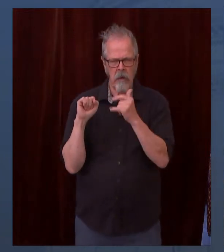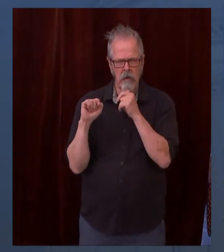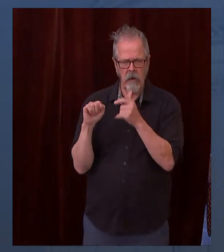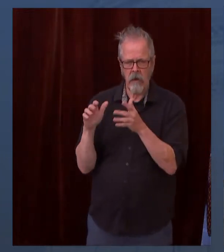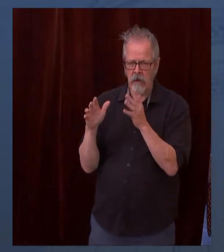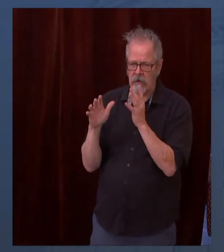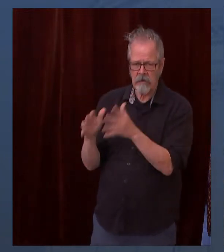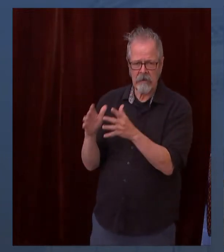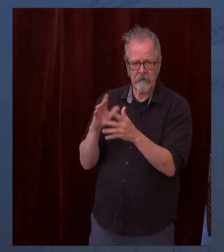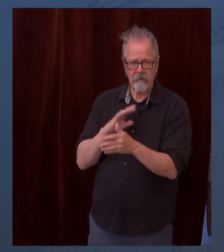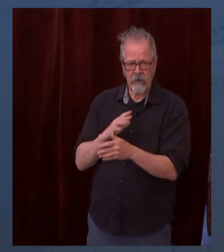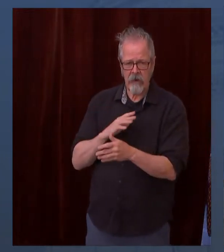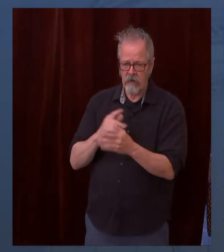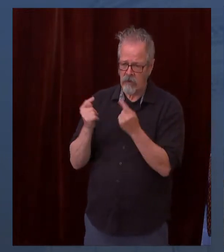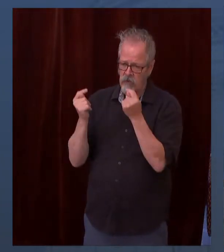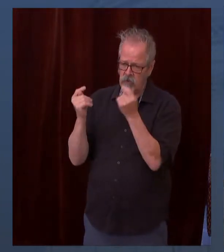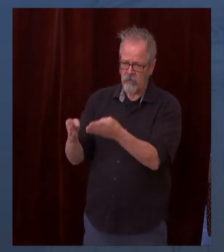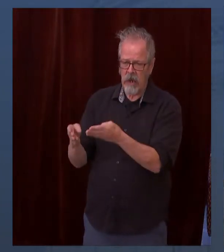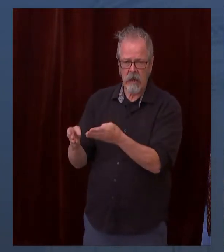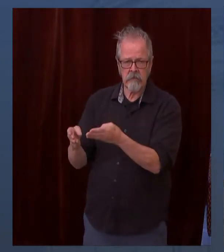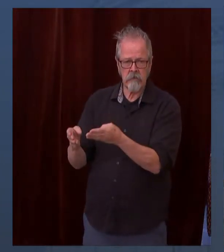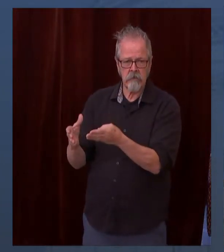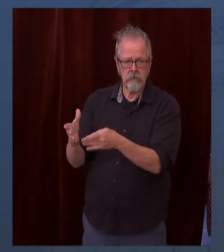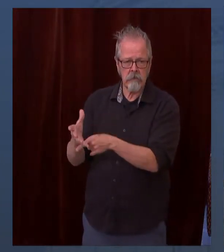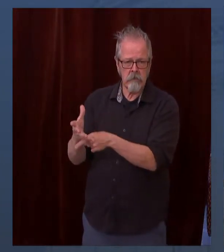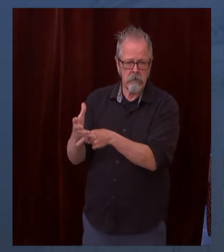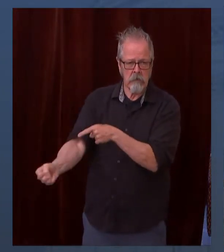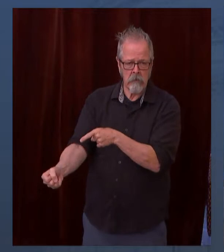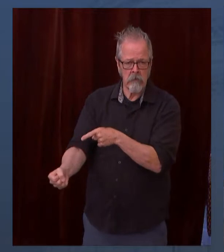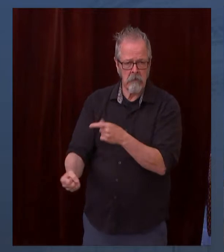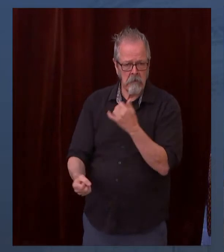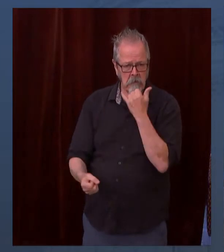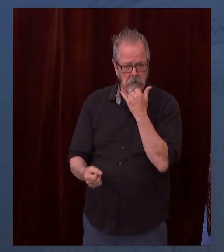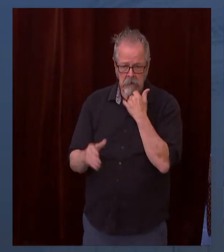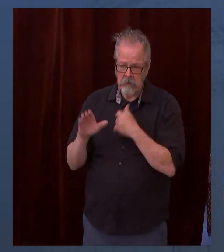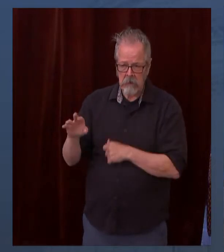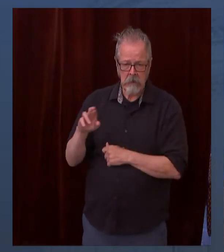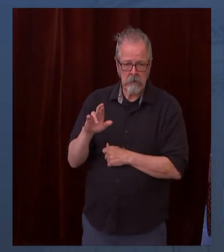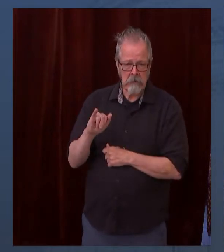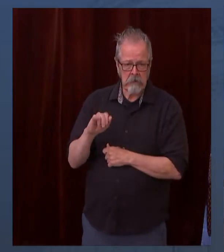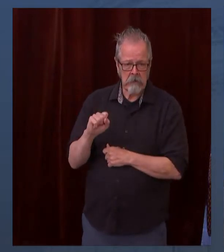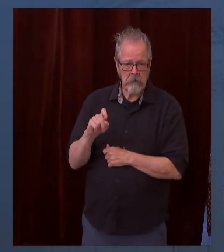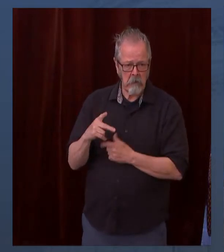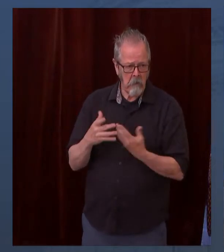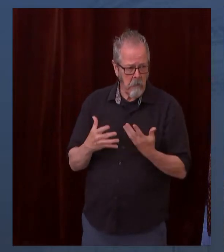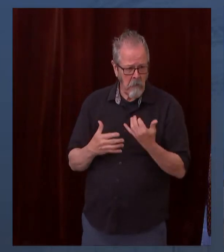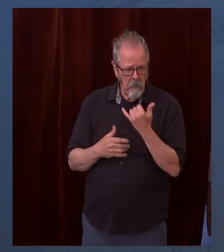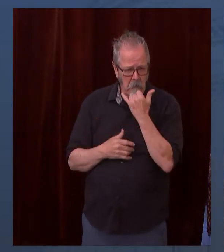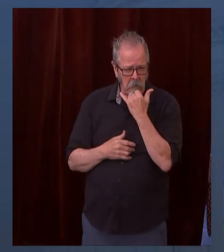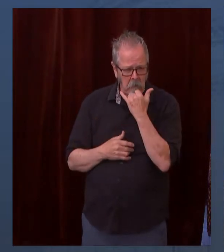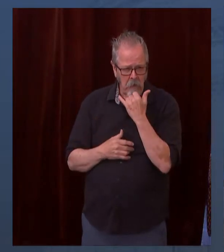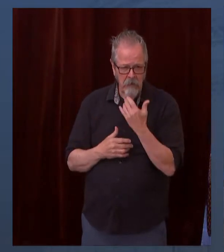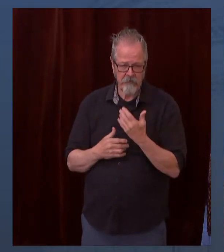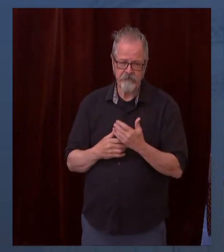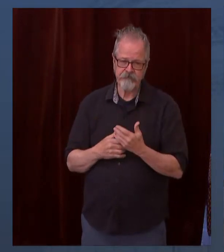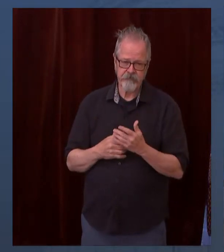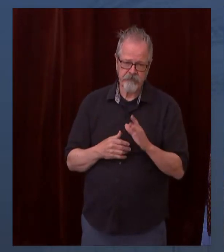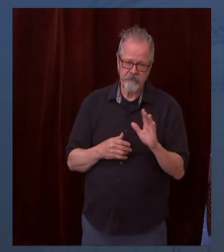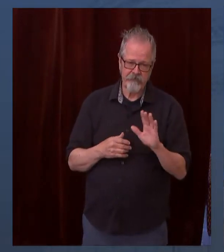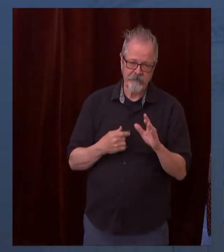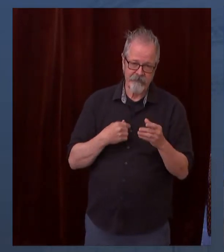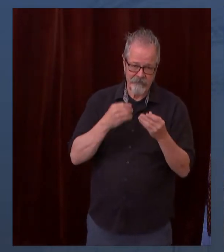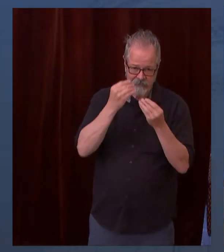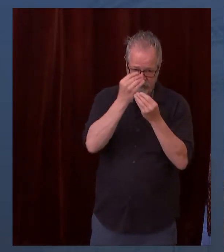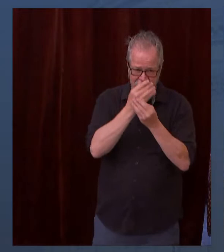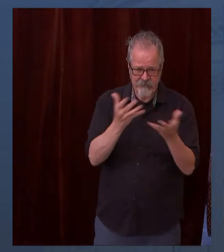be taking a risk. We can't do that for several reasons. First, not everyone has got vaccinated yet,